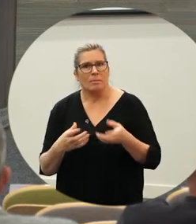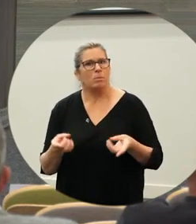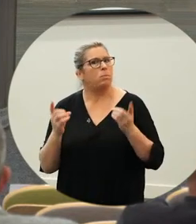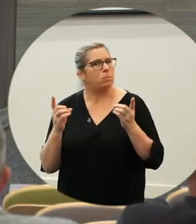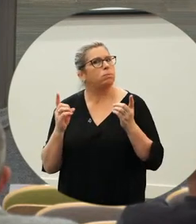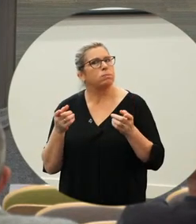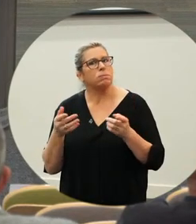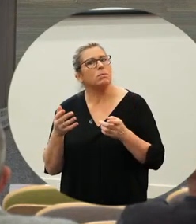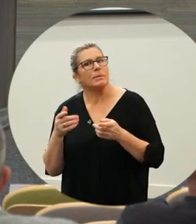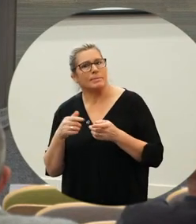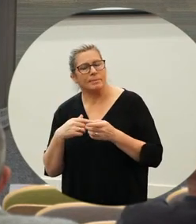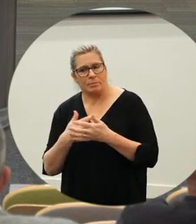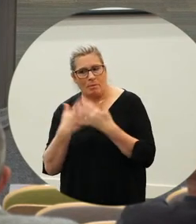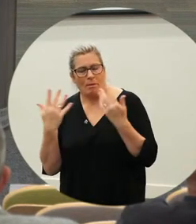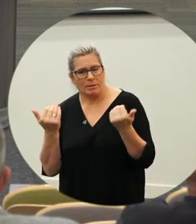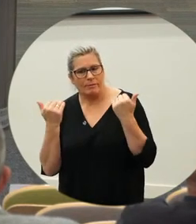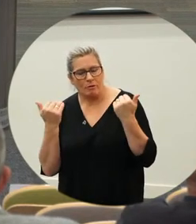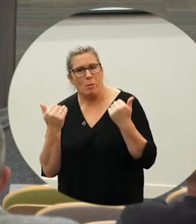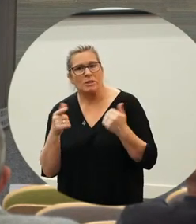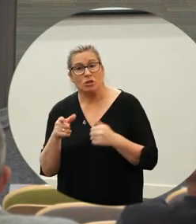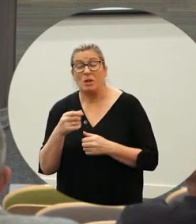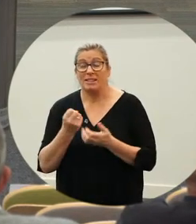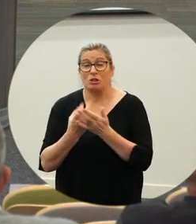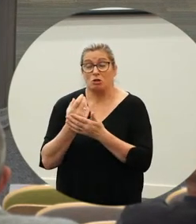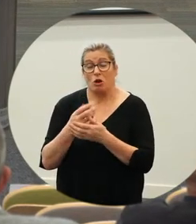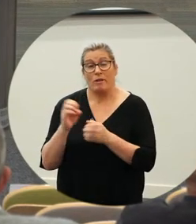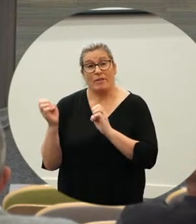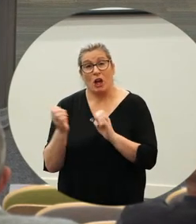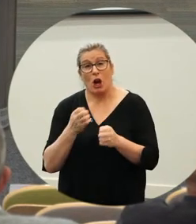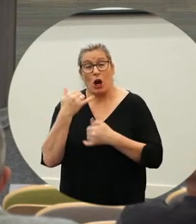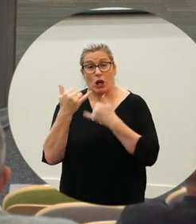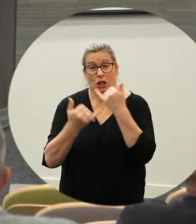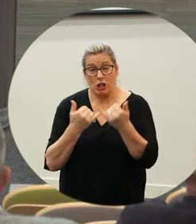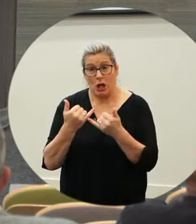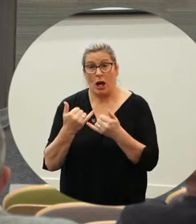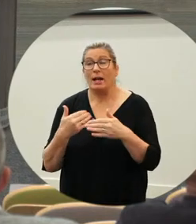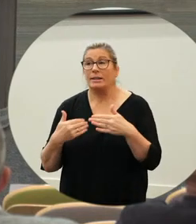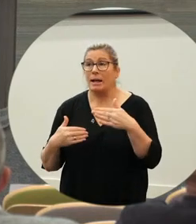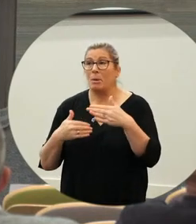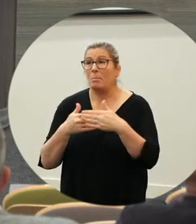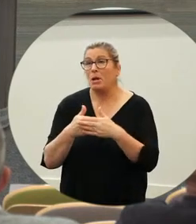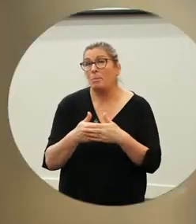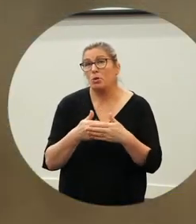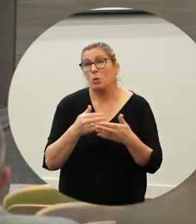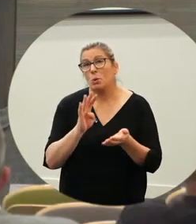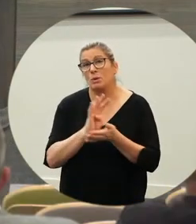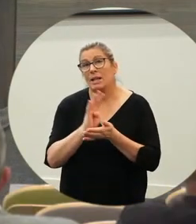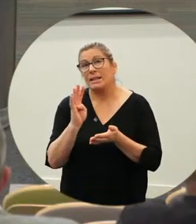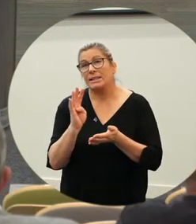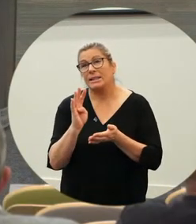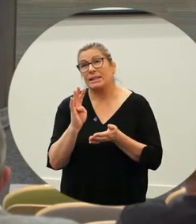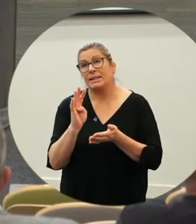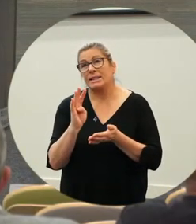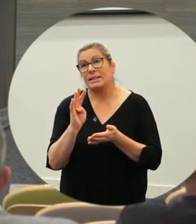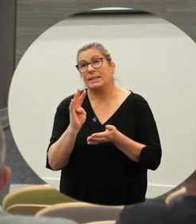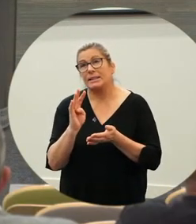intake. So that's the story of the early years. That brought me up to, in this one, it brought me up to